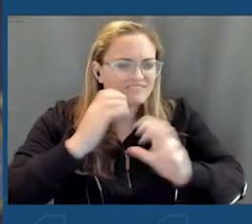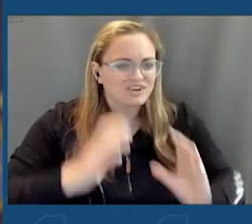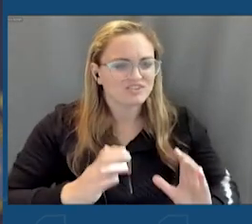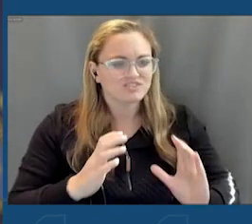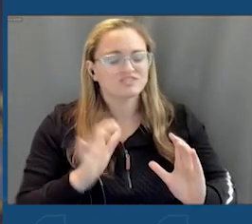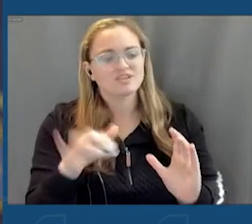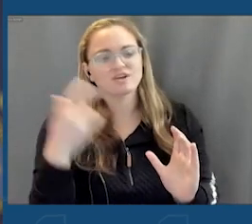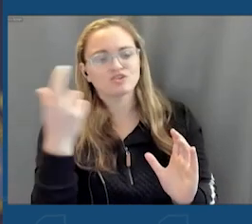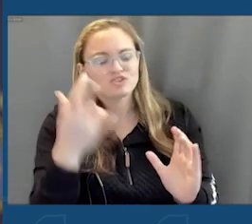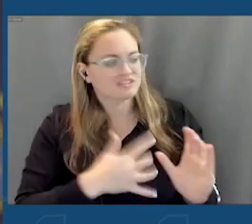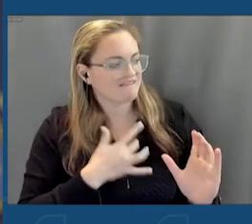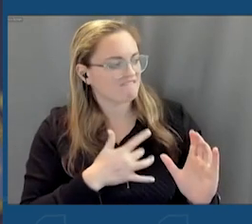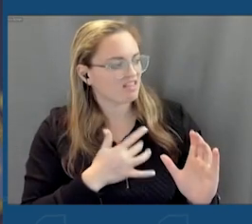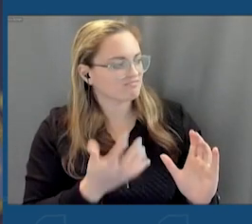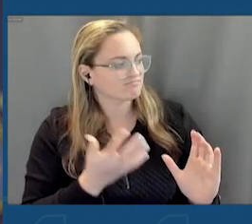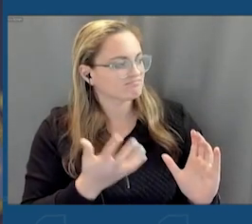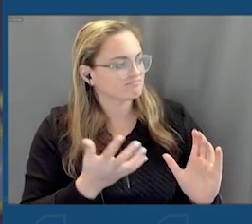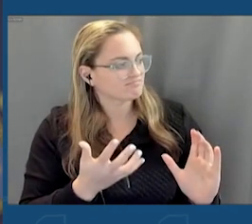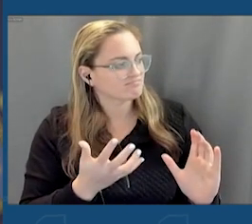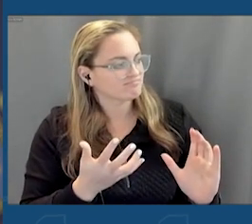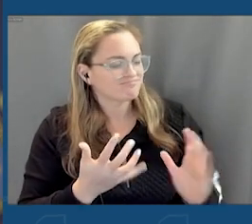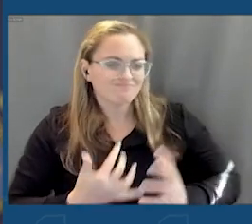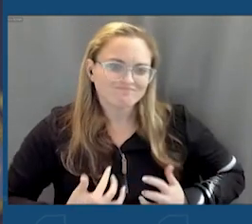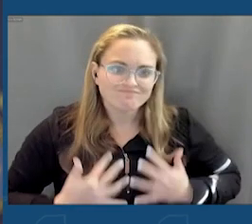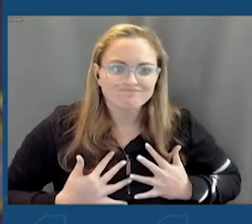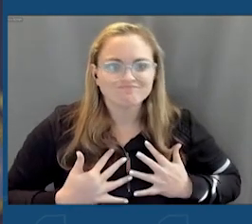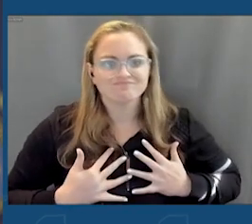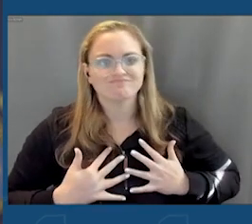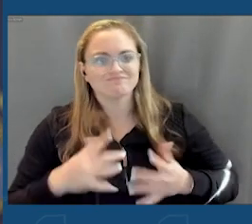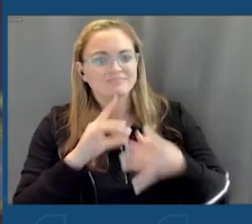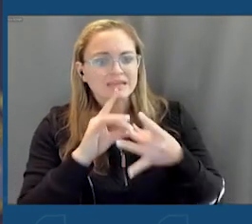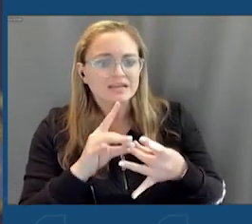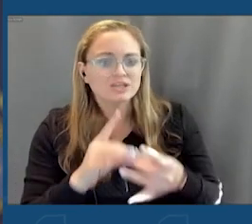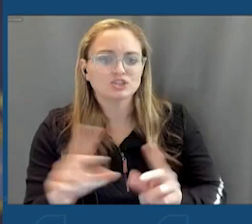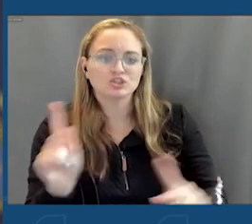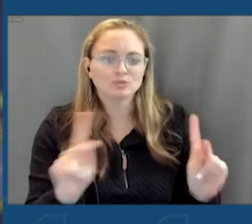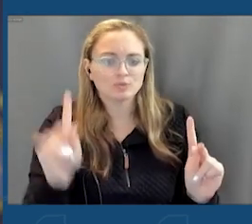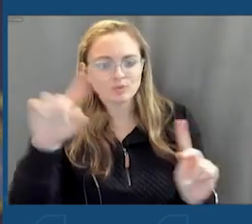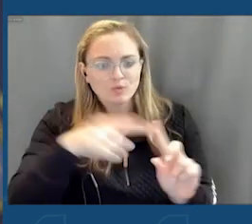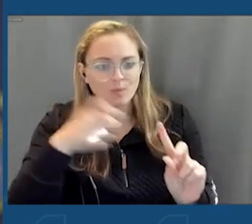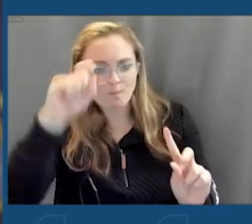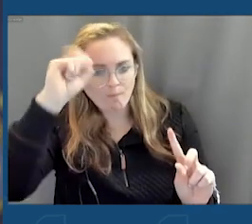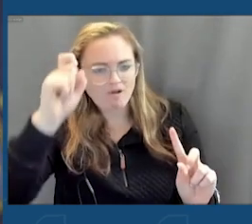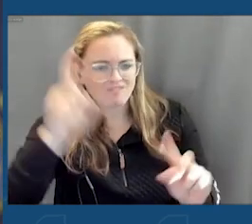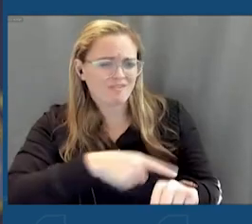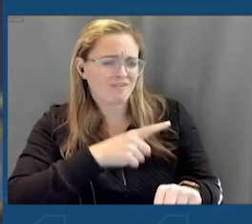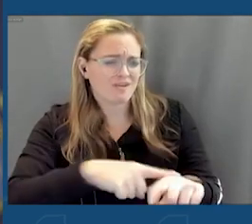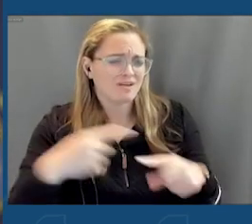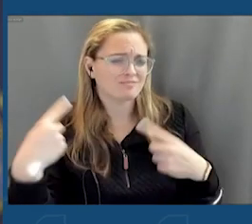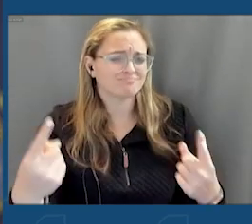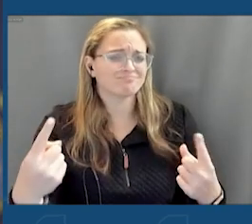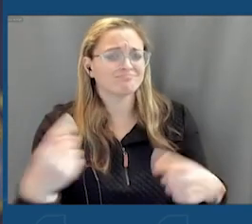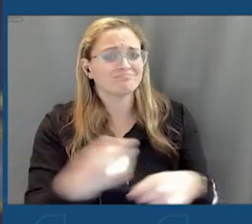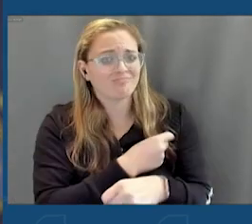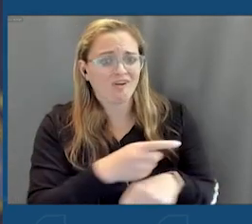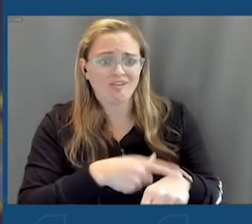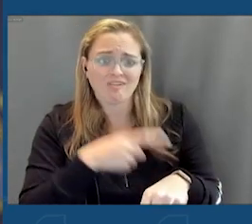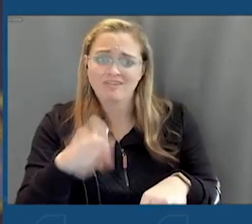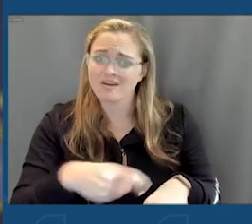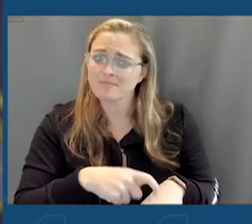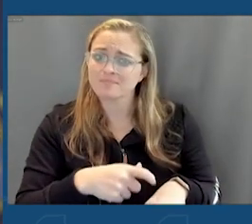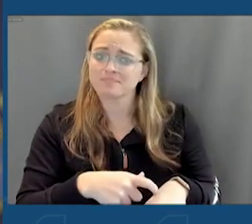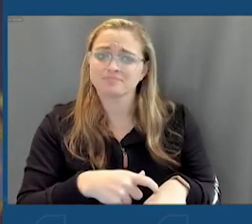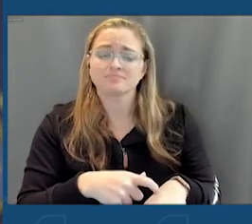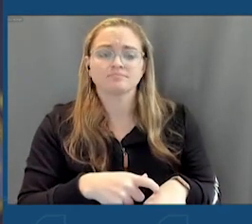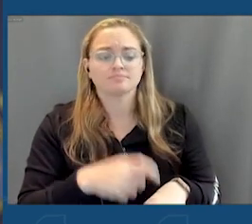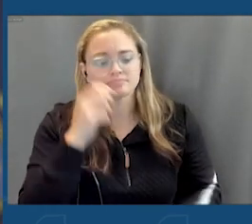why I felt this synergy and this connection to the people of Bronx for so long, because they have fought a long time to dispel